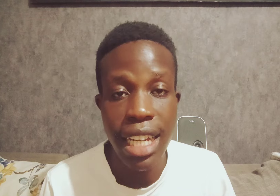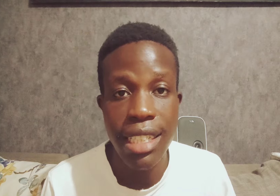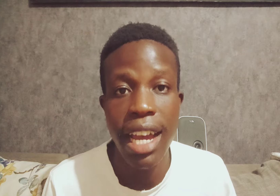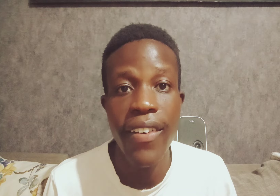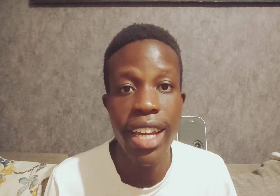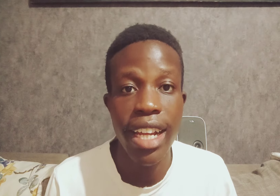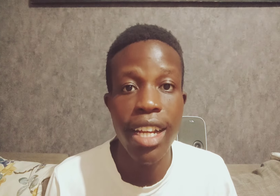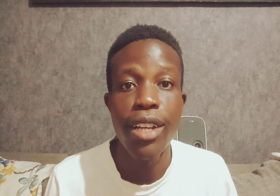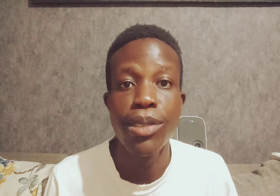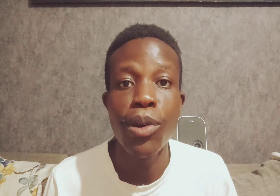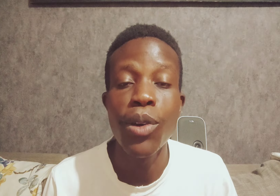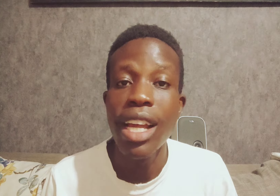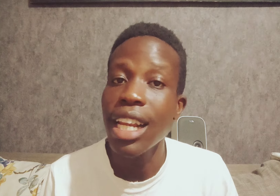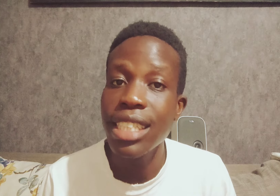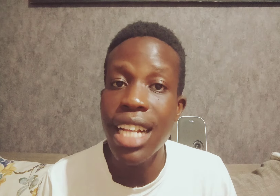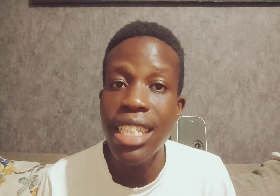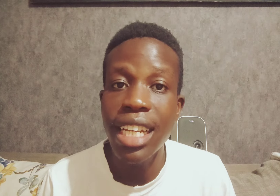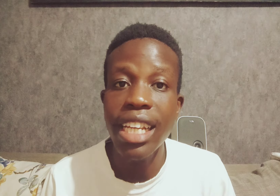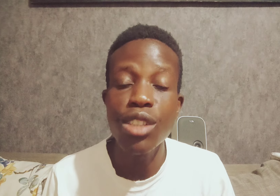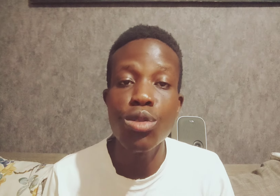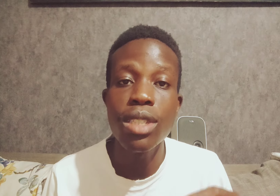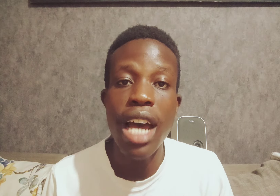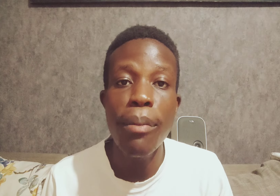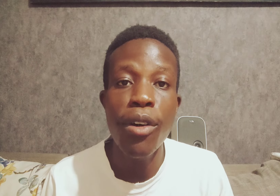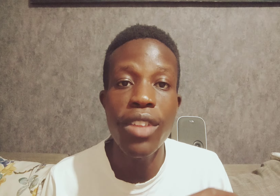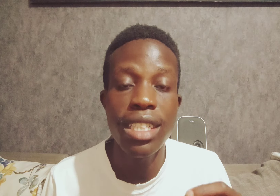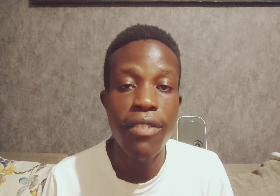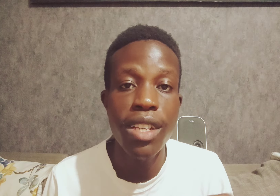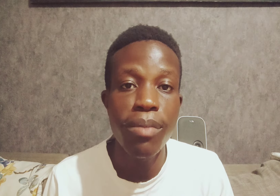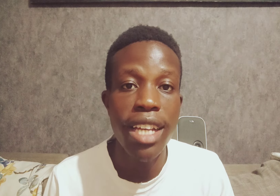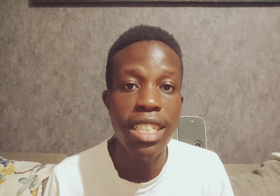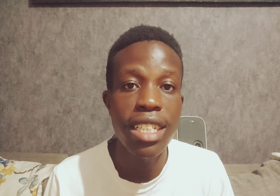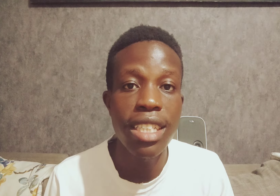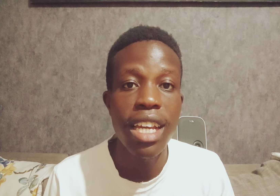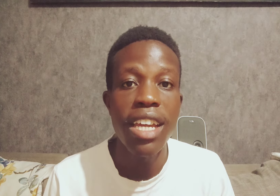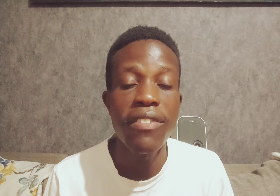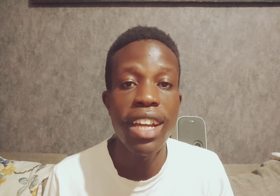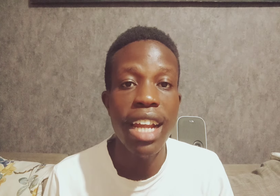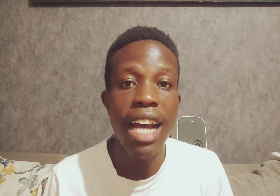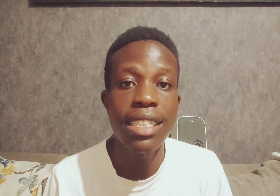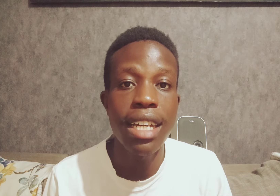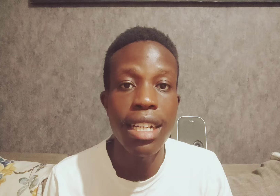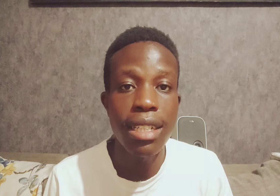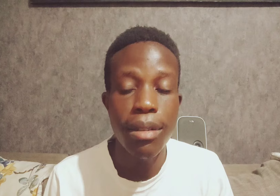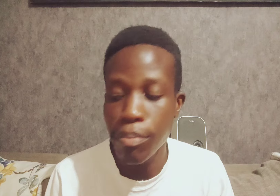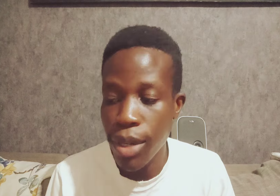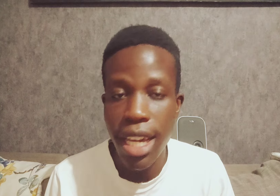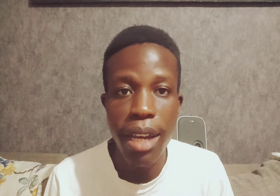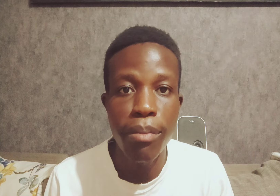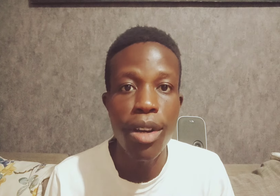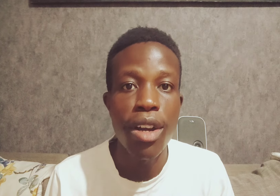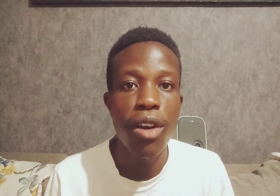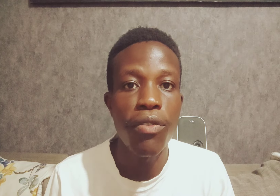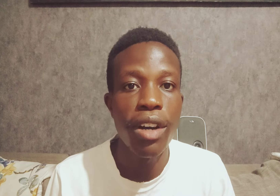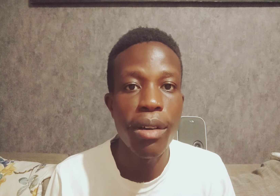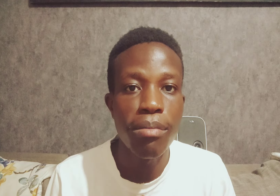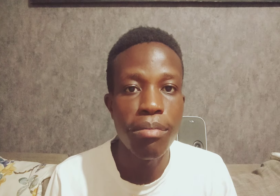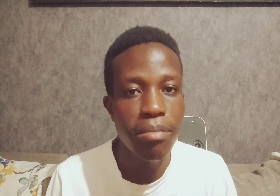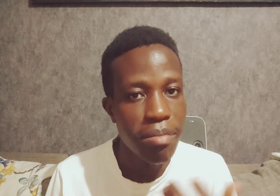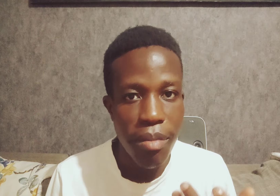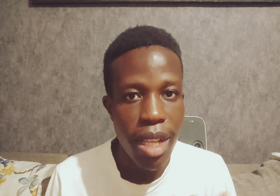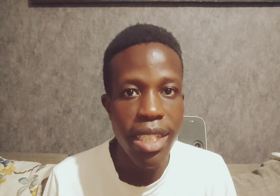an intense hurricane. So let us listen in to some of the safety measures, even as the PM